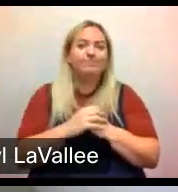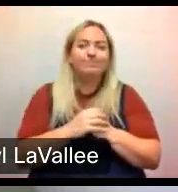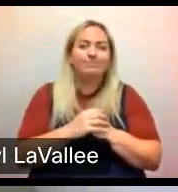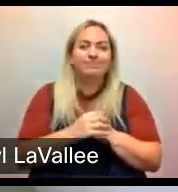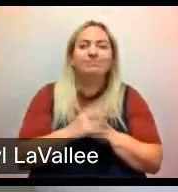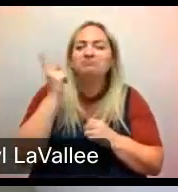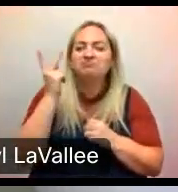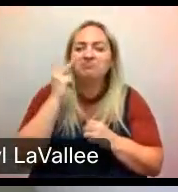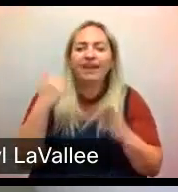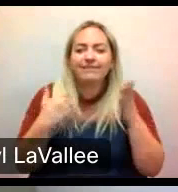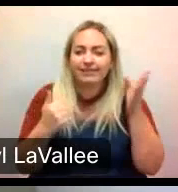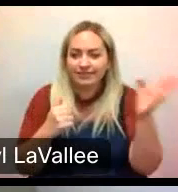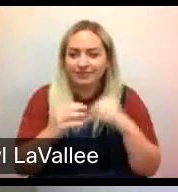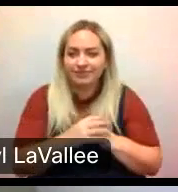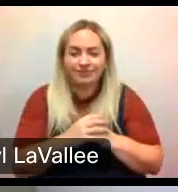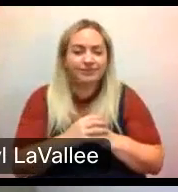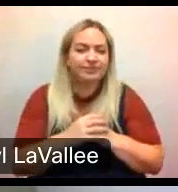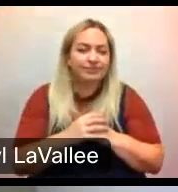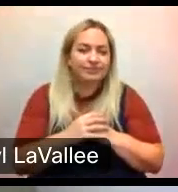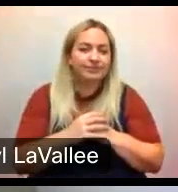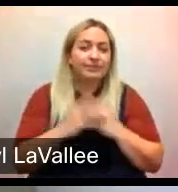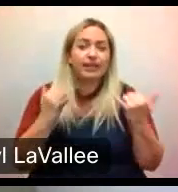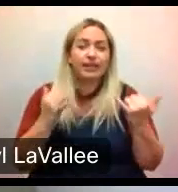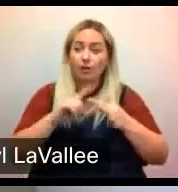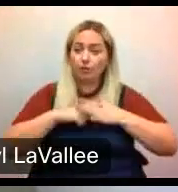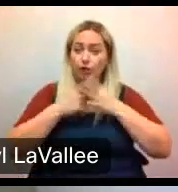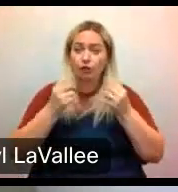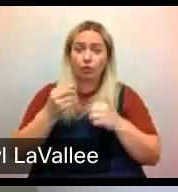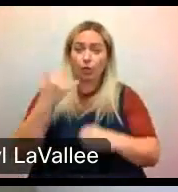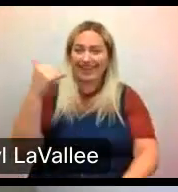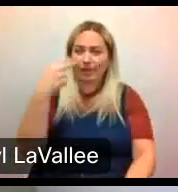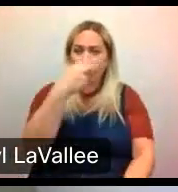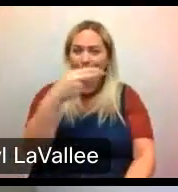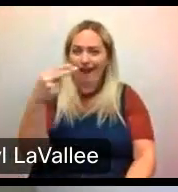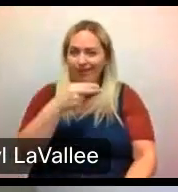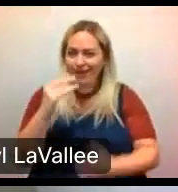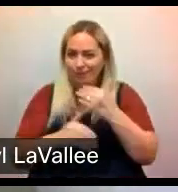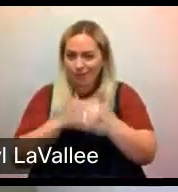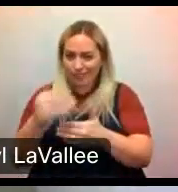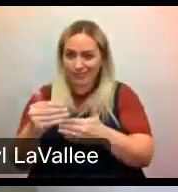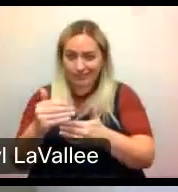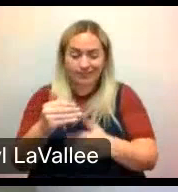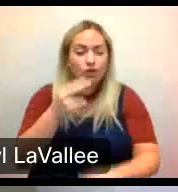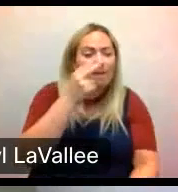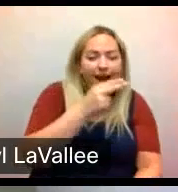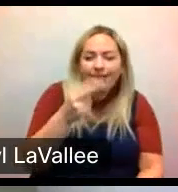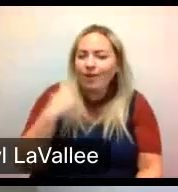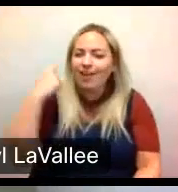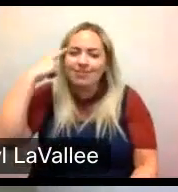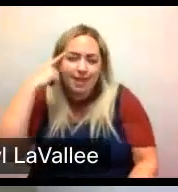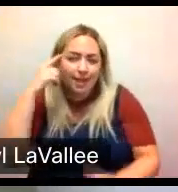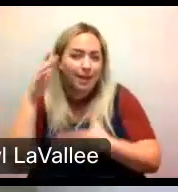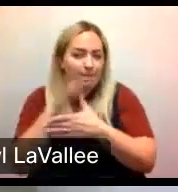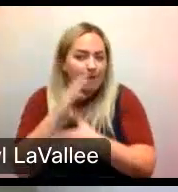So let's see what I've got here. Now I'm starting to do this highlighting process where I'm highlighting what I think is the